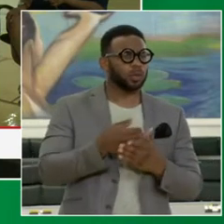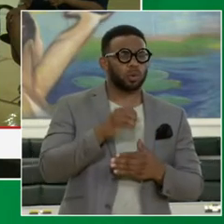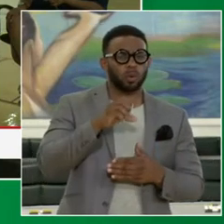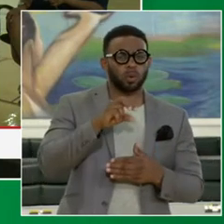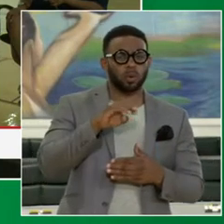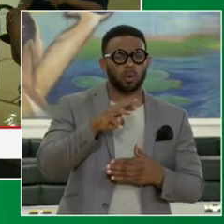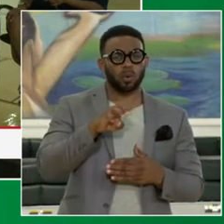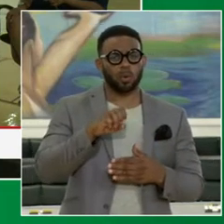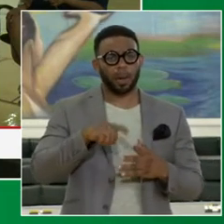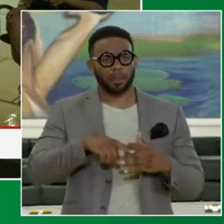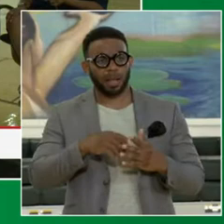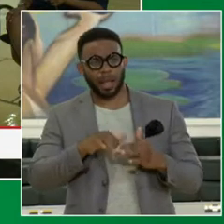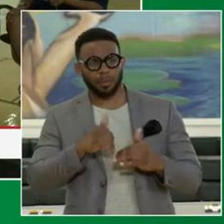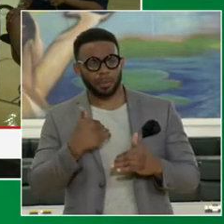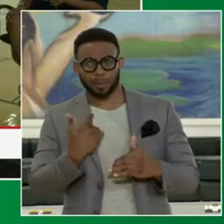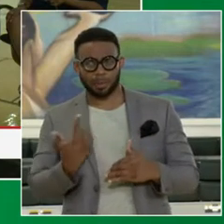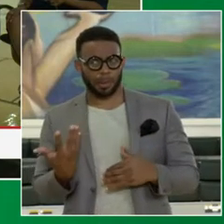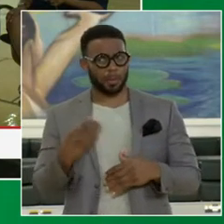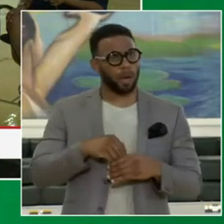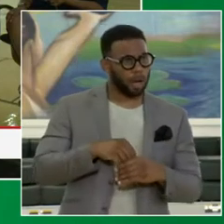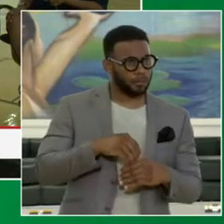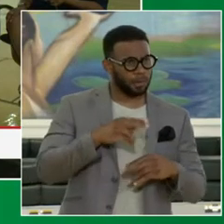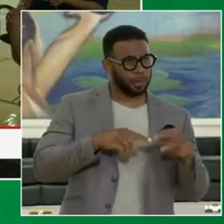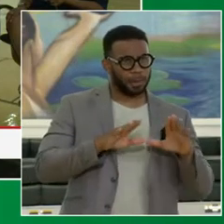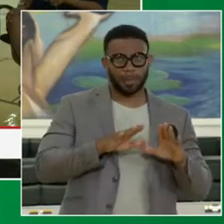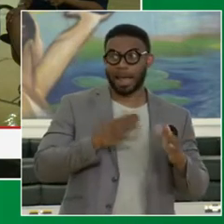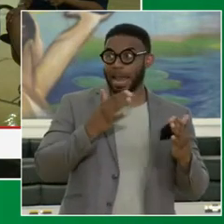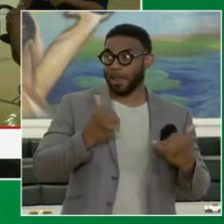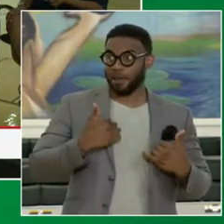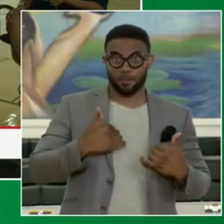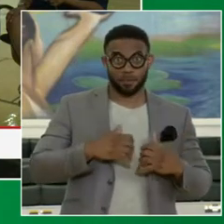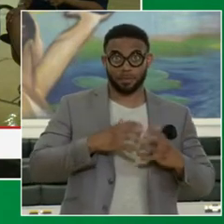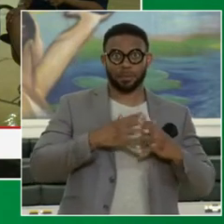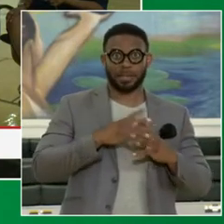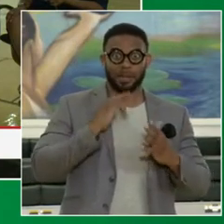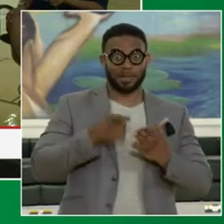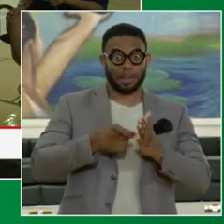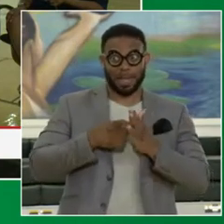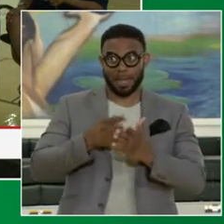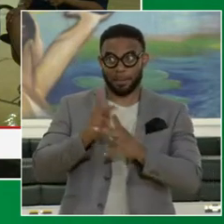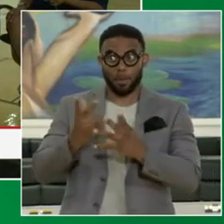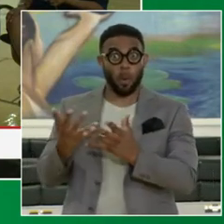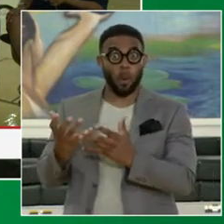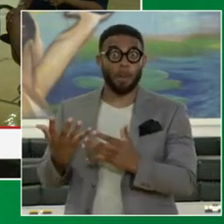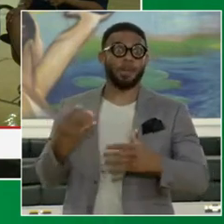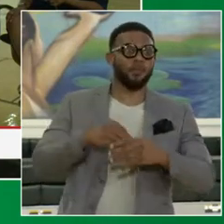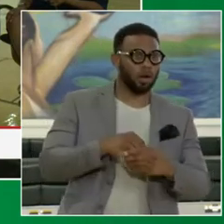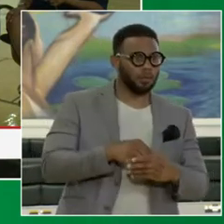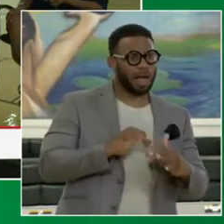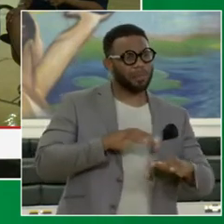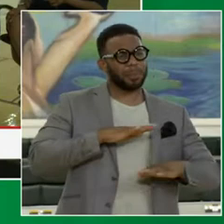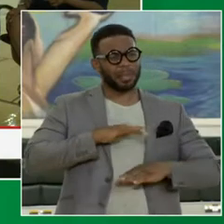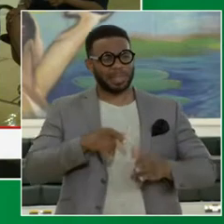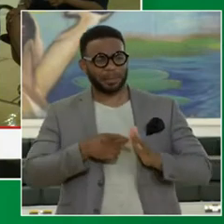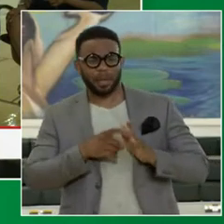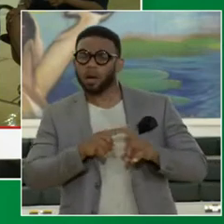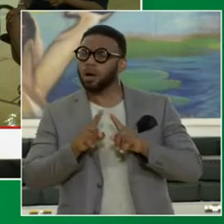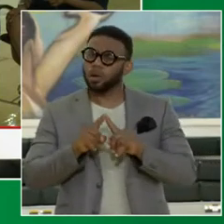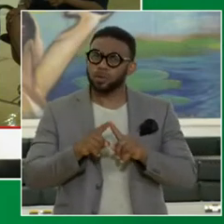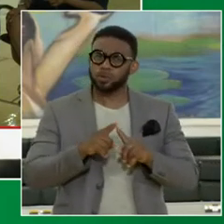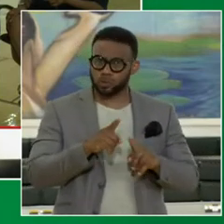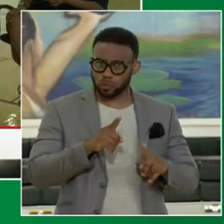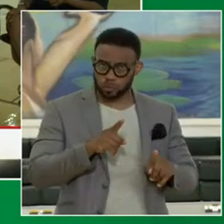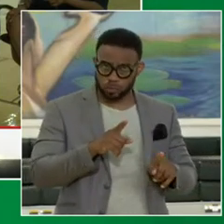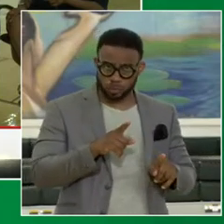we get to be part of building blocks? So now there's like that demand for it. So how do we meet that demand? But also, I know you're